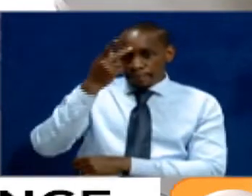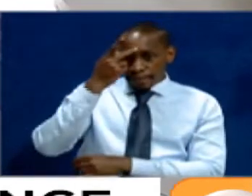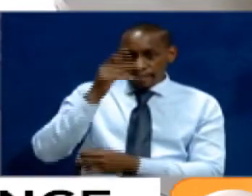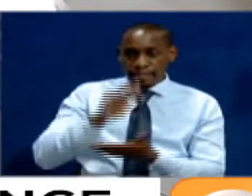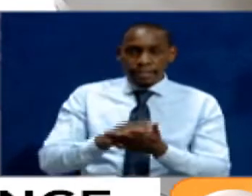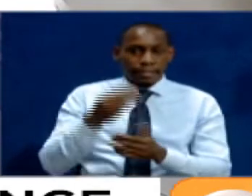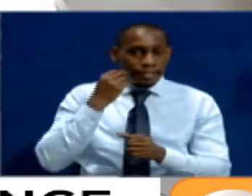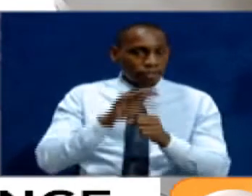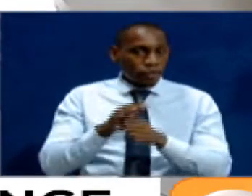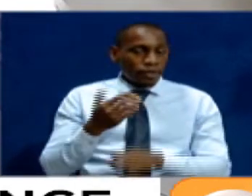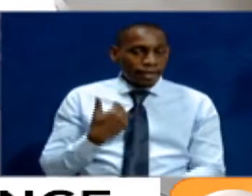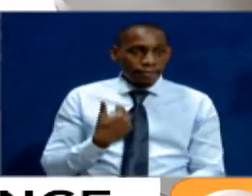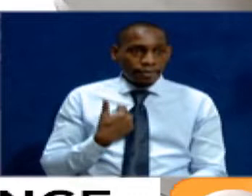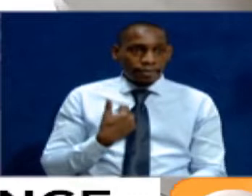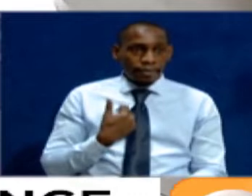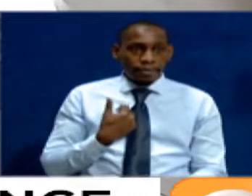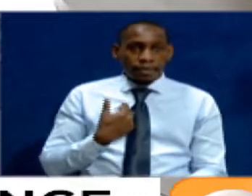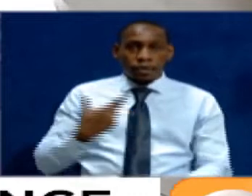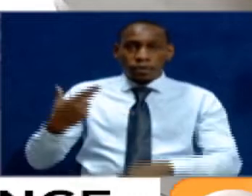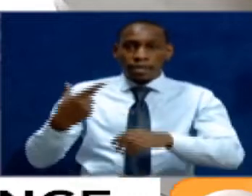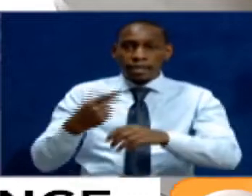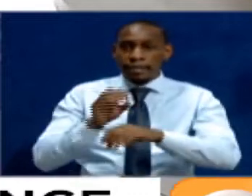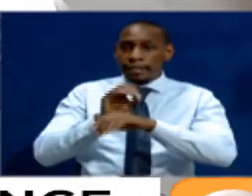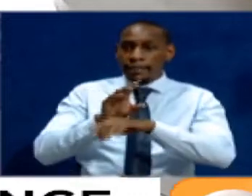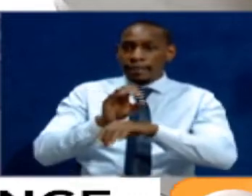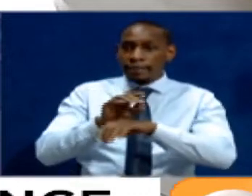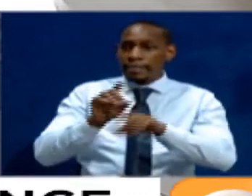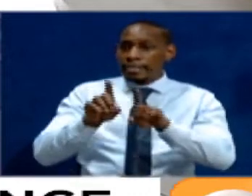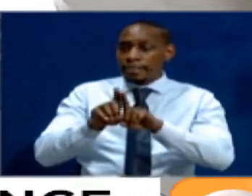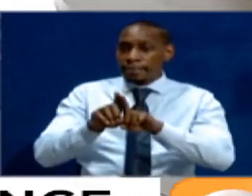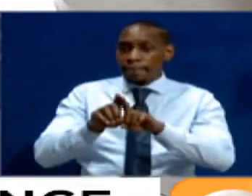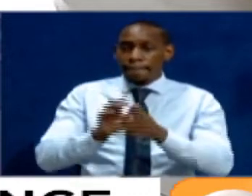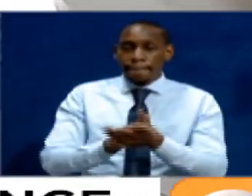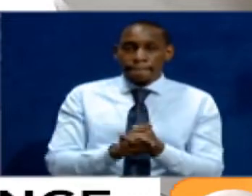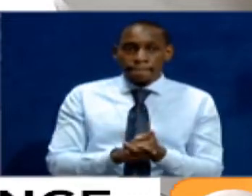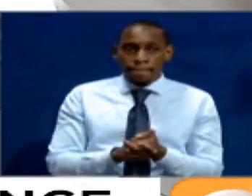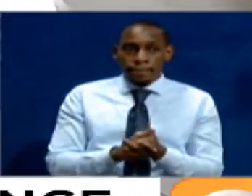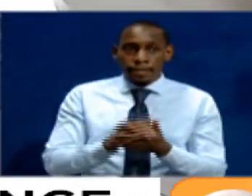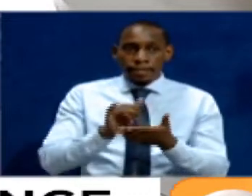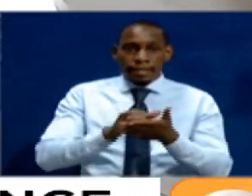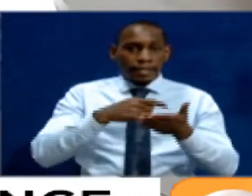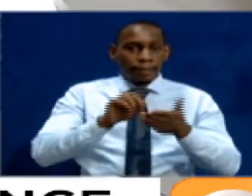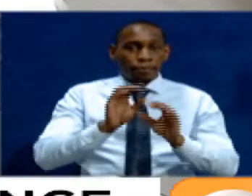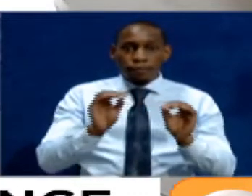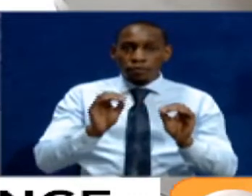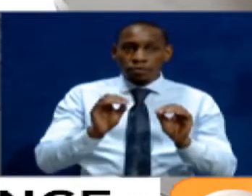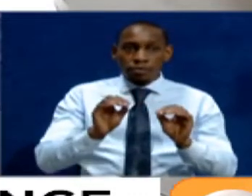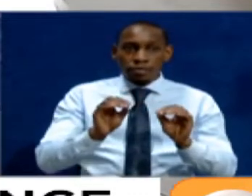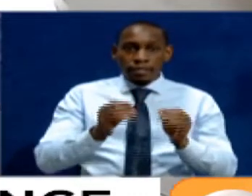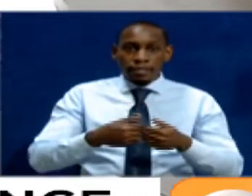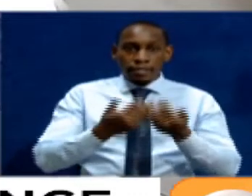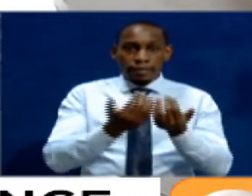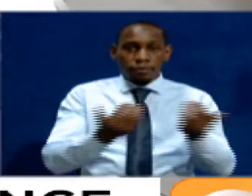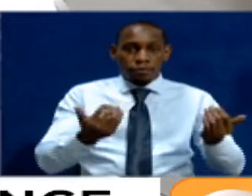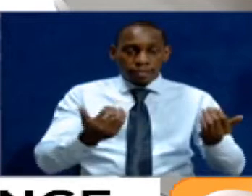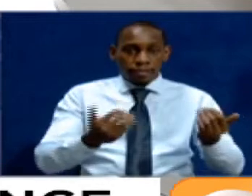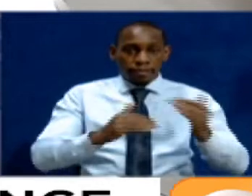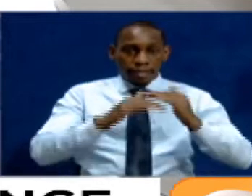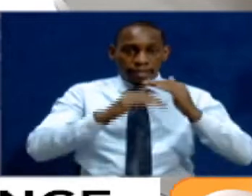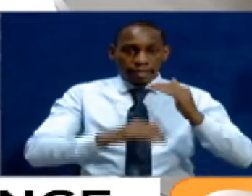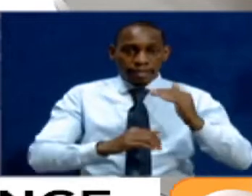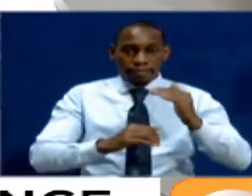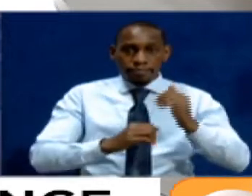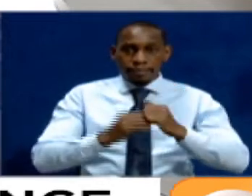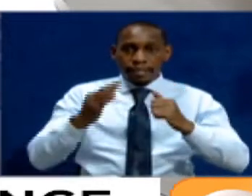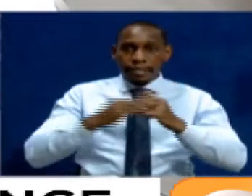kids who test positive, well, yeah, are you giving them that advice? Obviously, this AstraZeneca is not approved for people under 18, I guess,